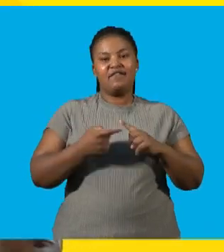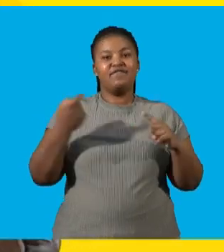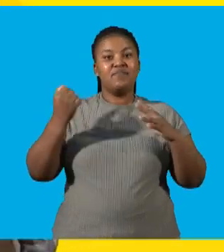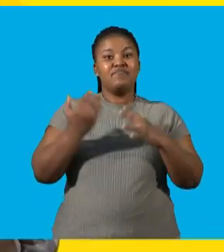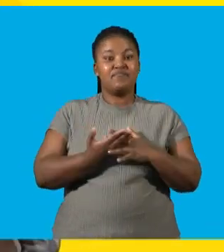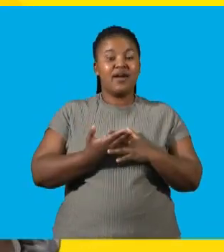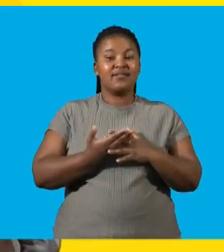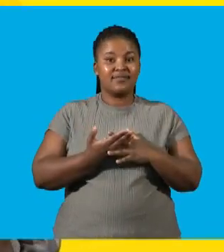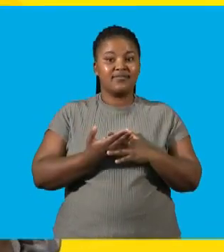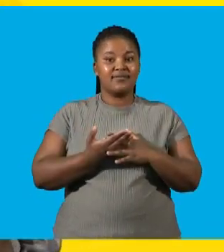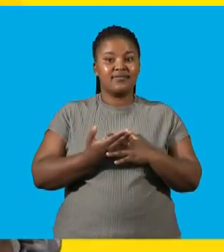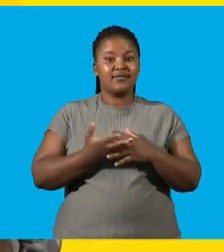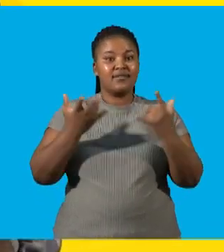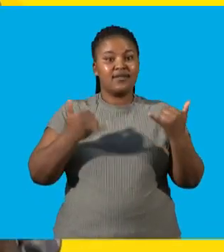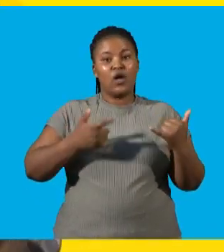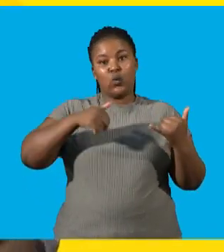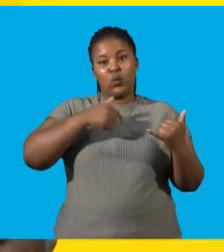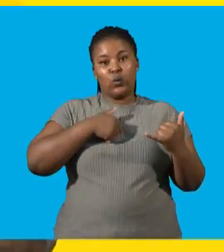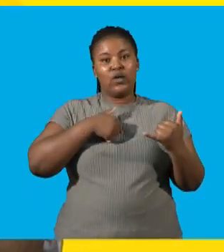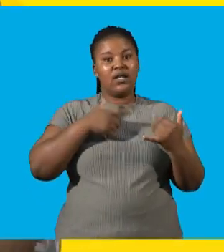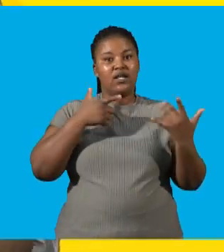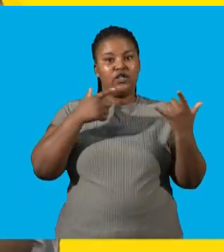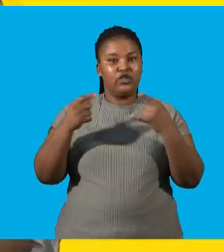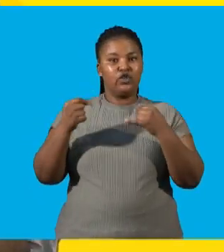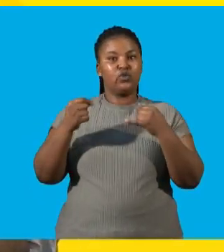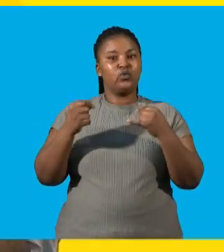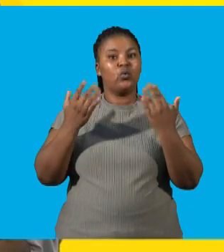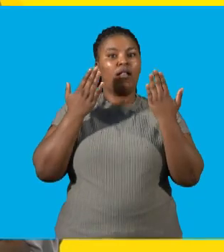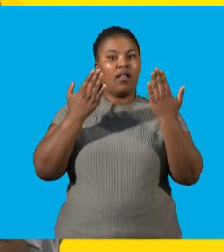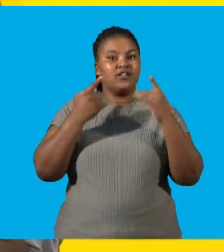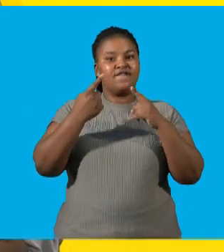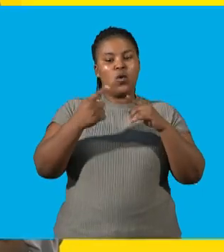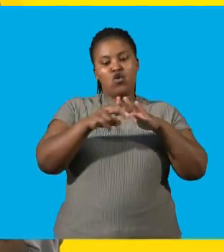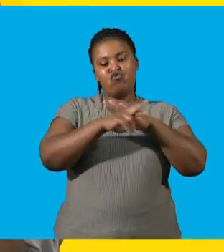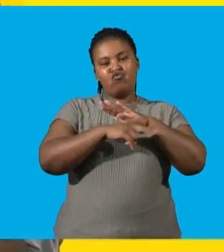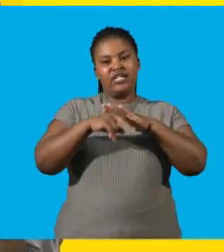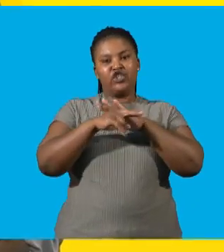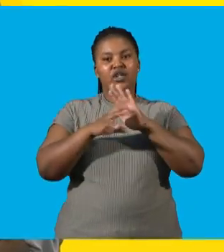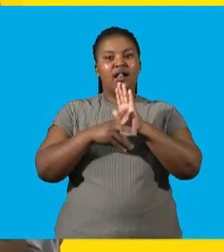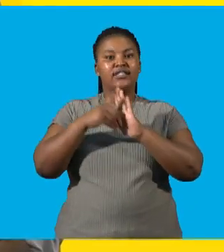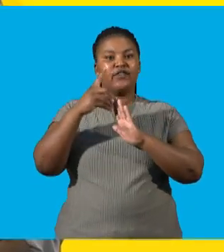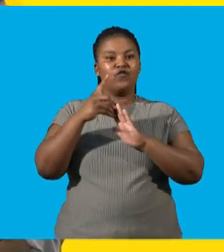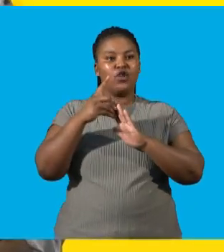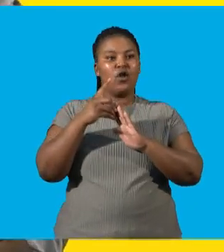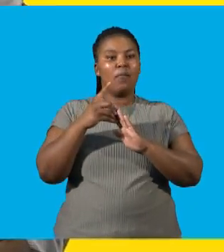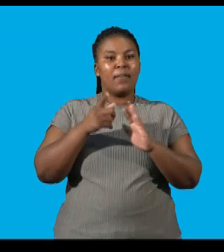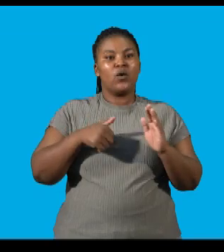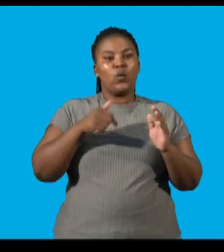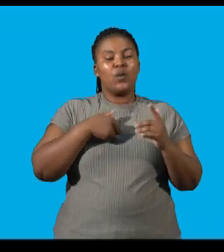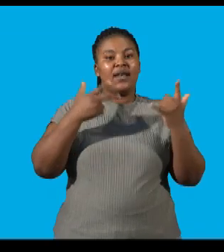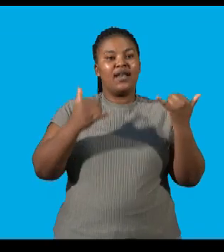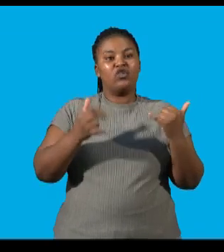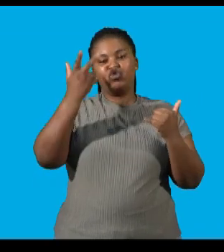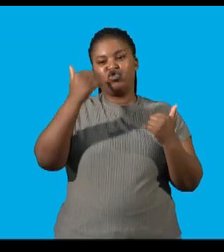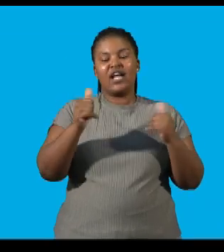Welcome back from the ad break. As we proceed with our lesson on regional development, we're